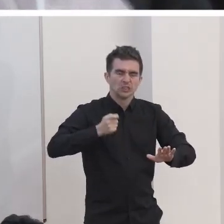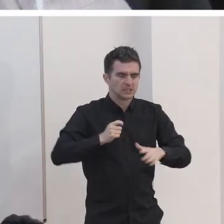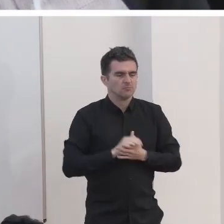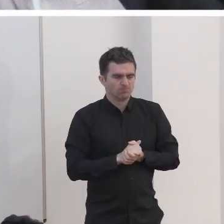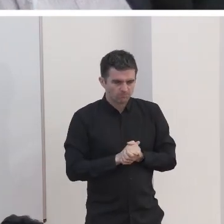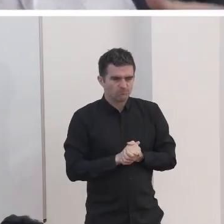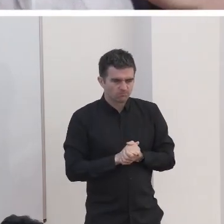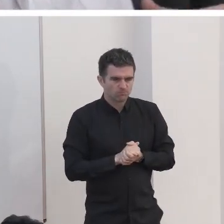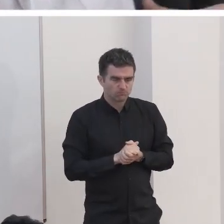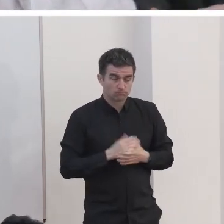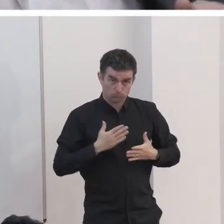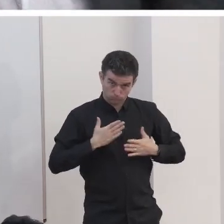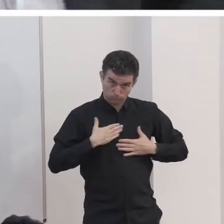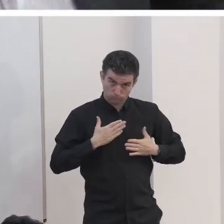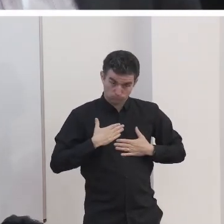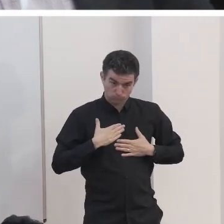of the things that have been said.